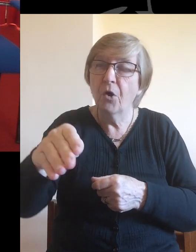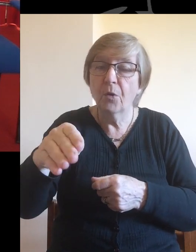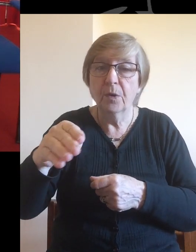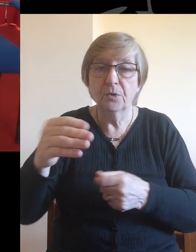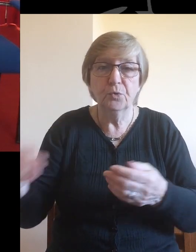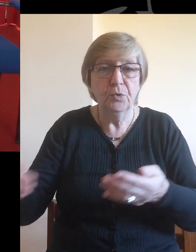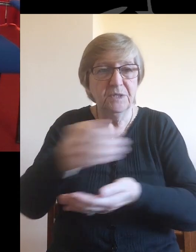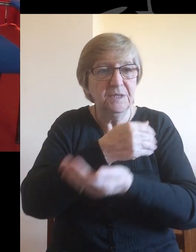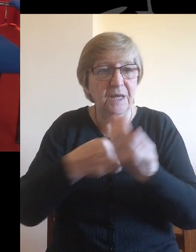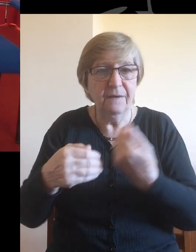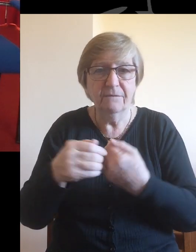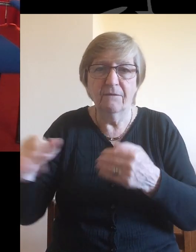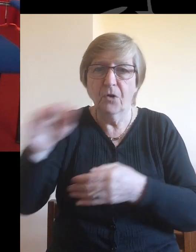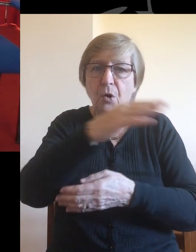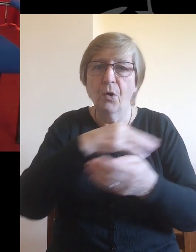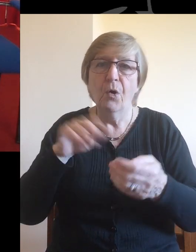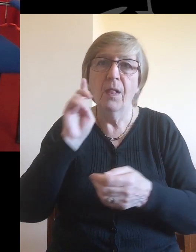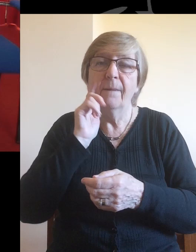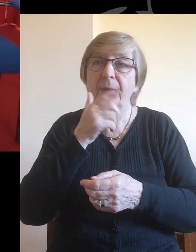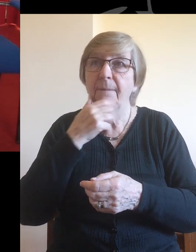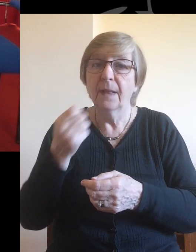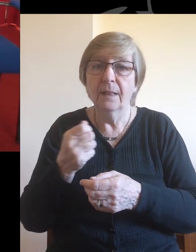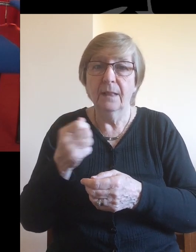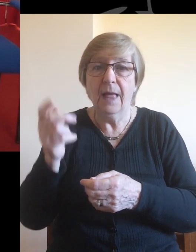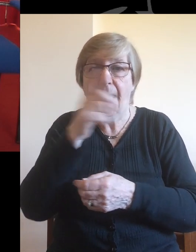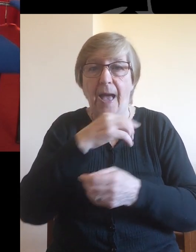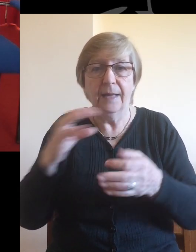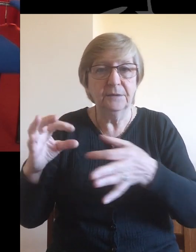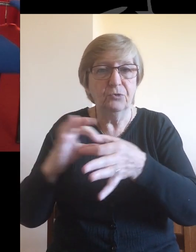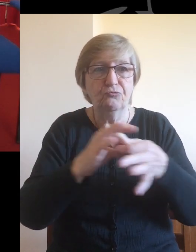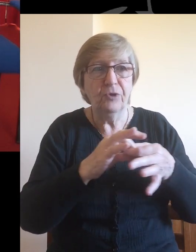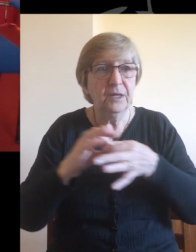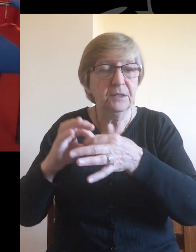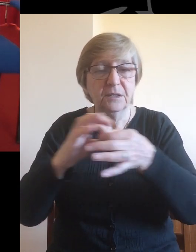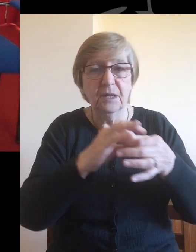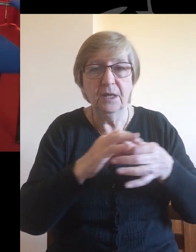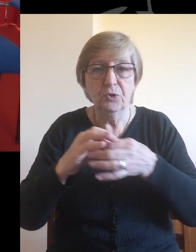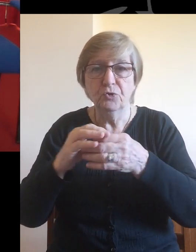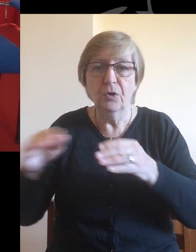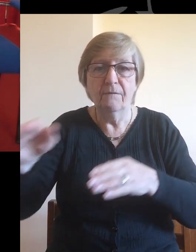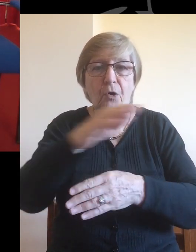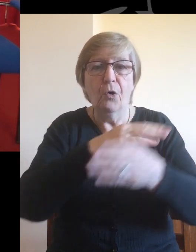of our humanity and the reconciliation of all peoples.